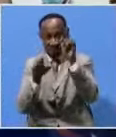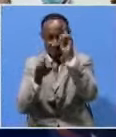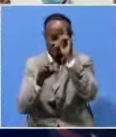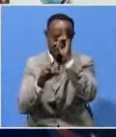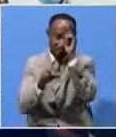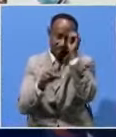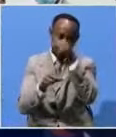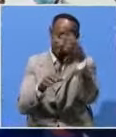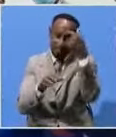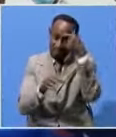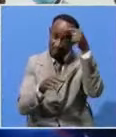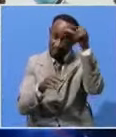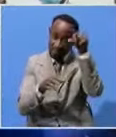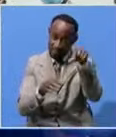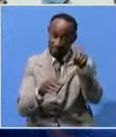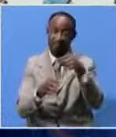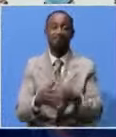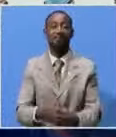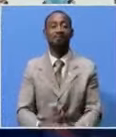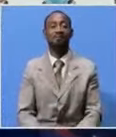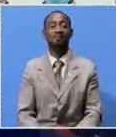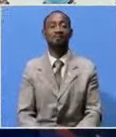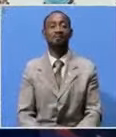Congo capital, Kinshasa.